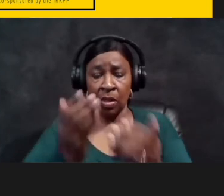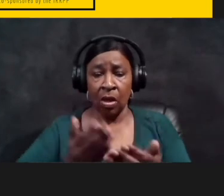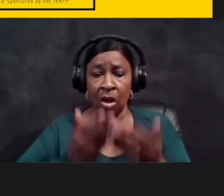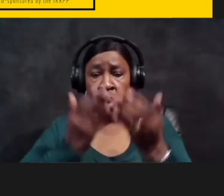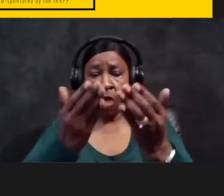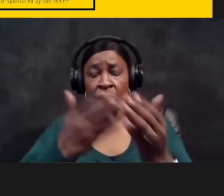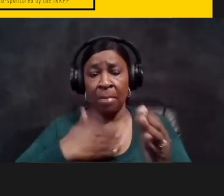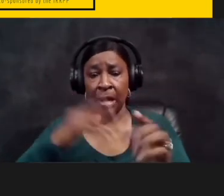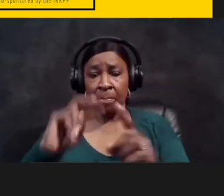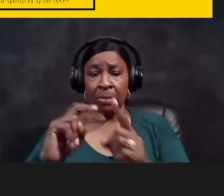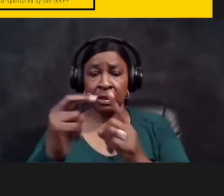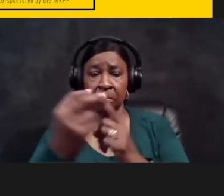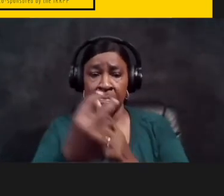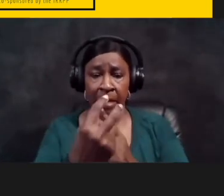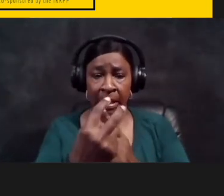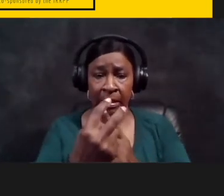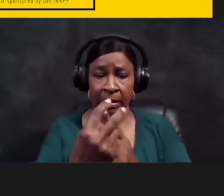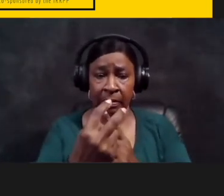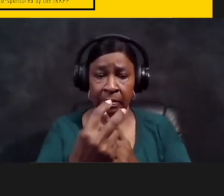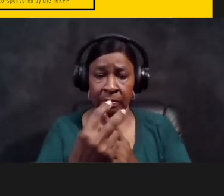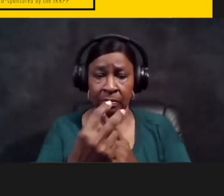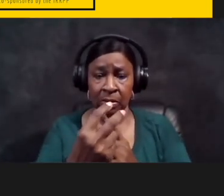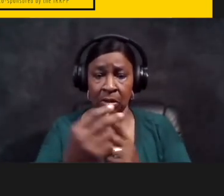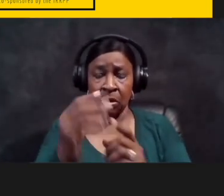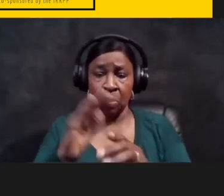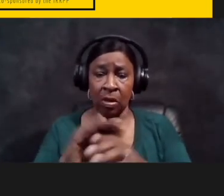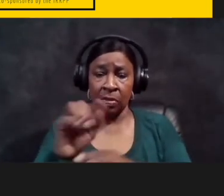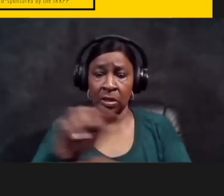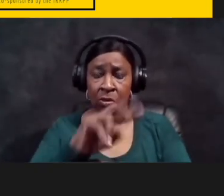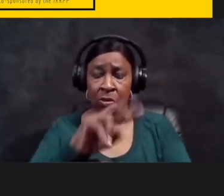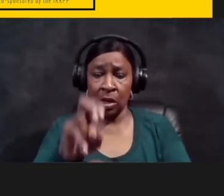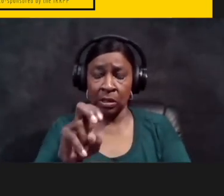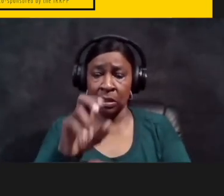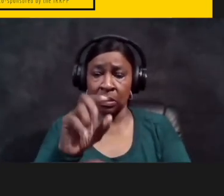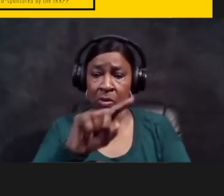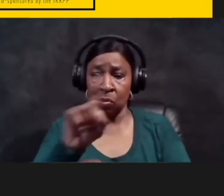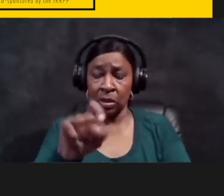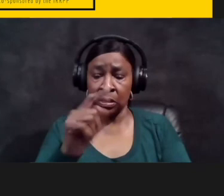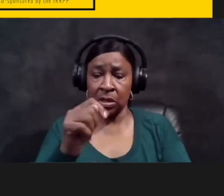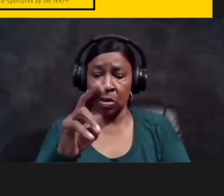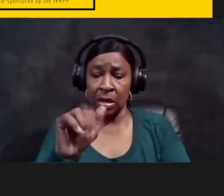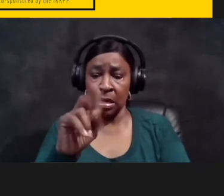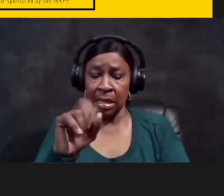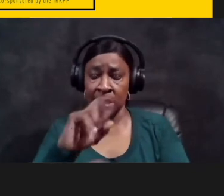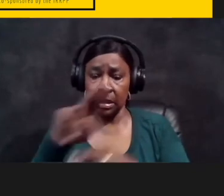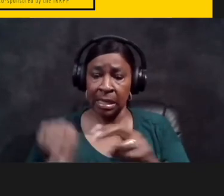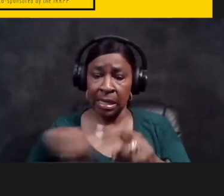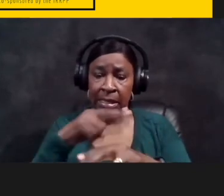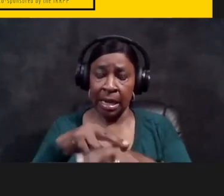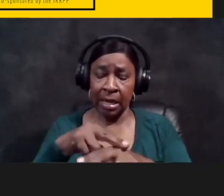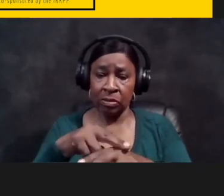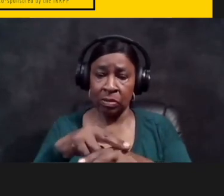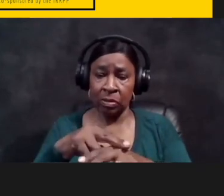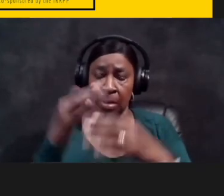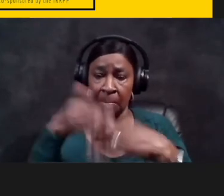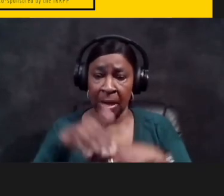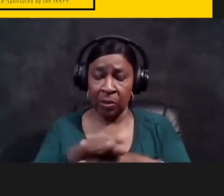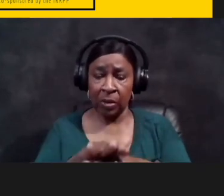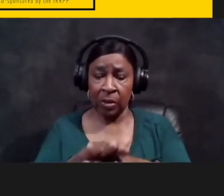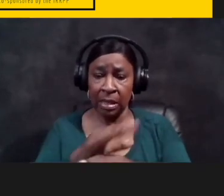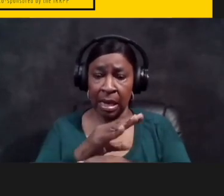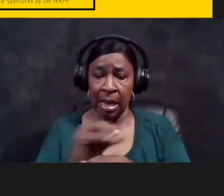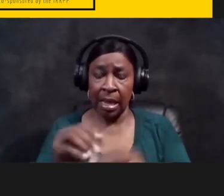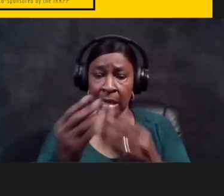perspectives at the outset on this question of transnational migration deterrence and the possibilities of abolish